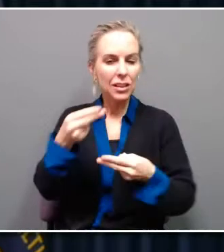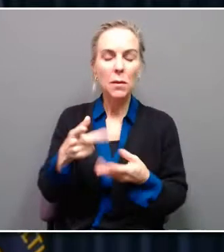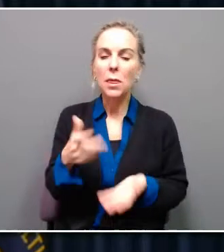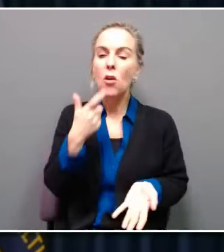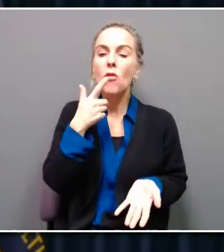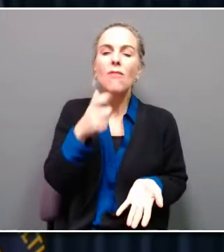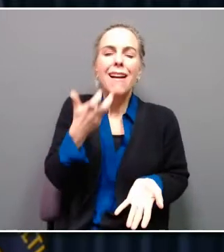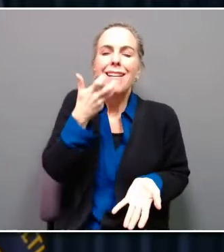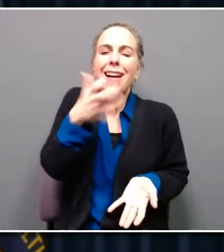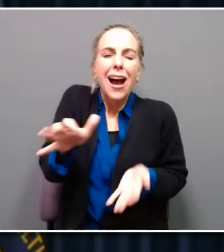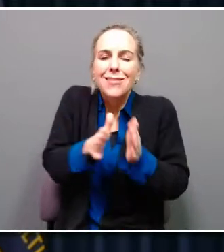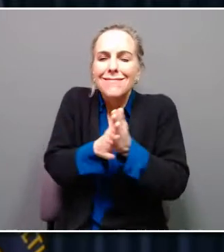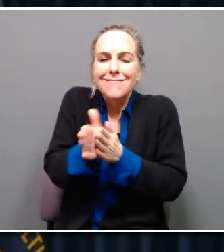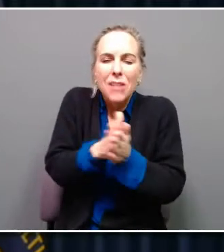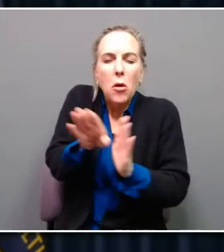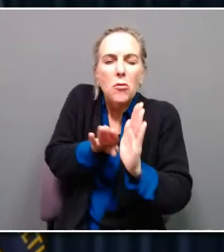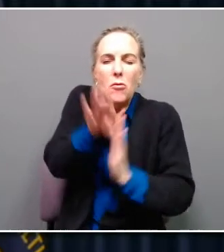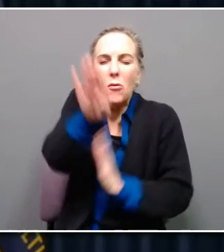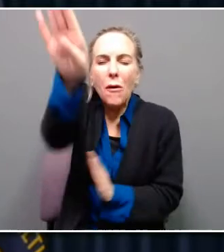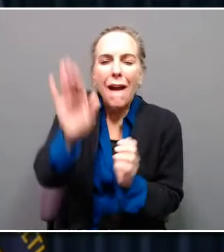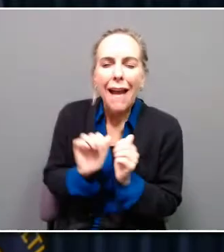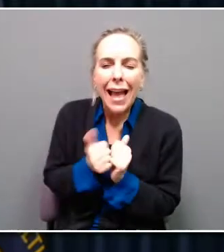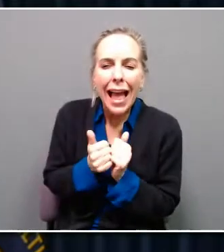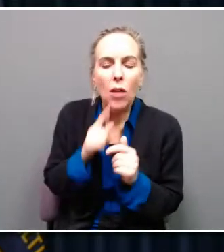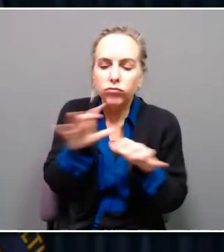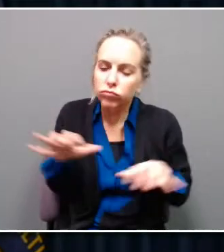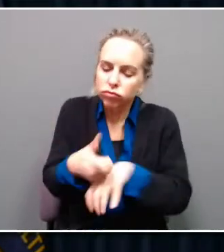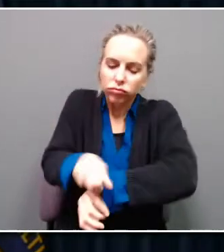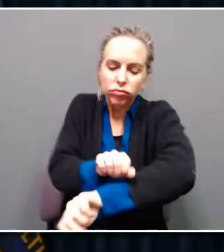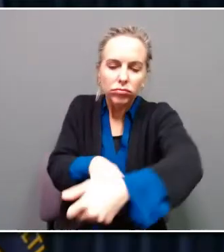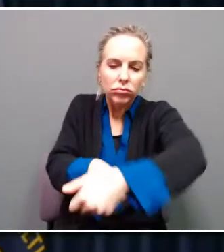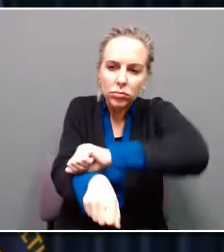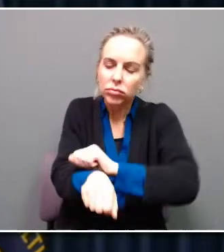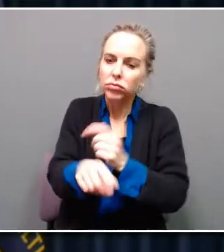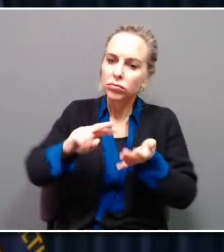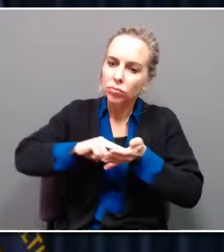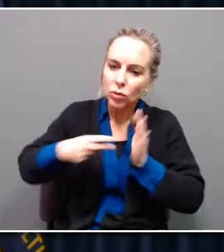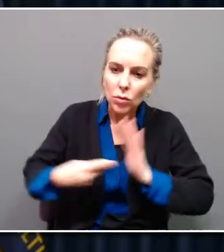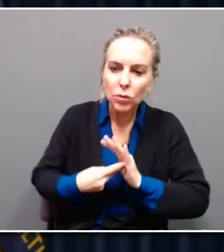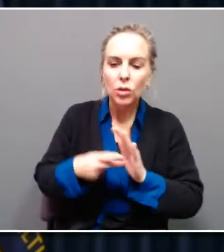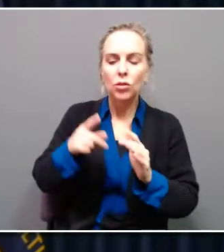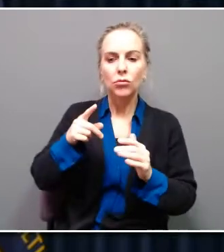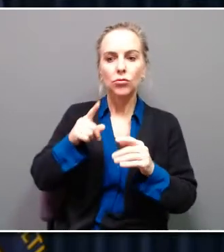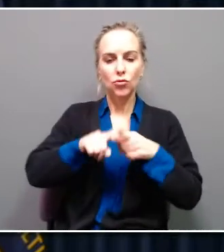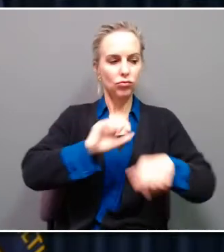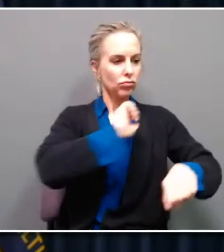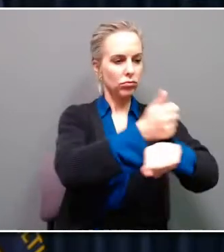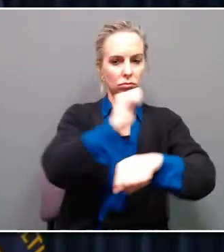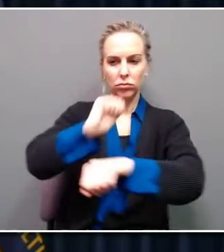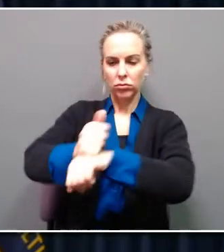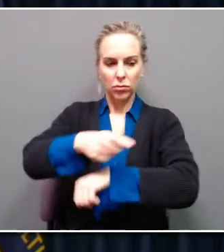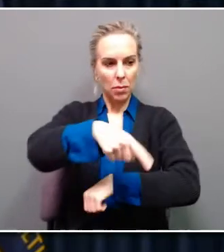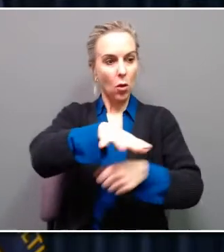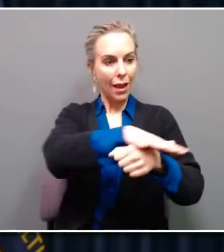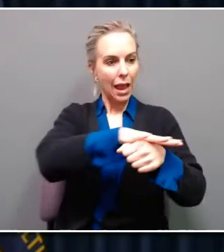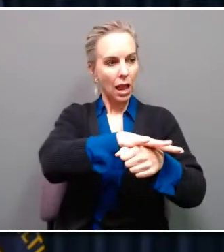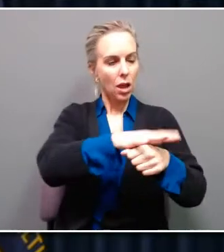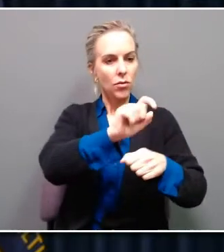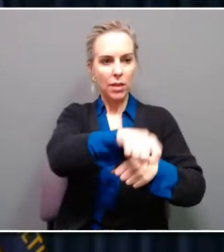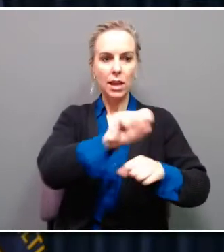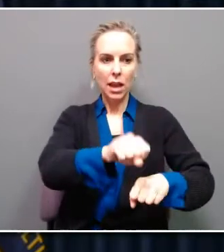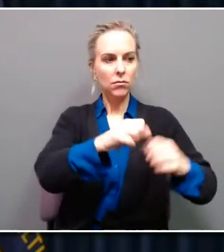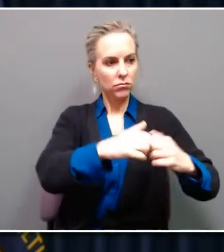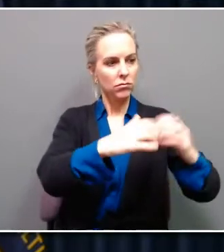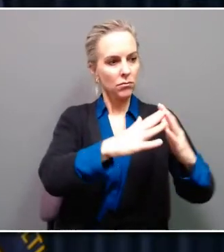momentum going is by being proactive and intentional in developing build ready sites across the Commonwealth. Today, I